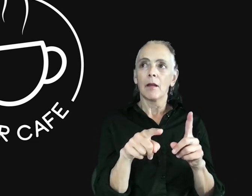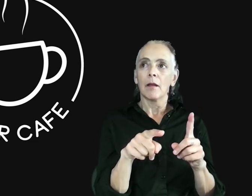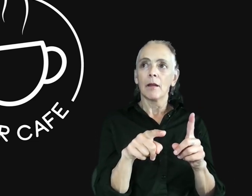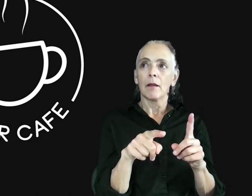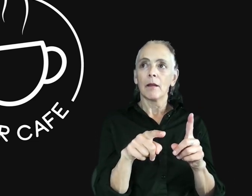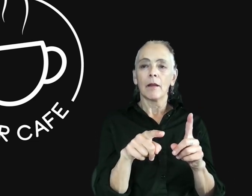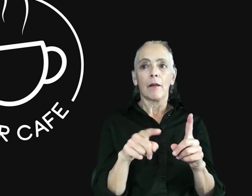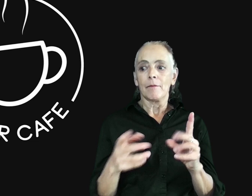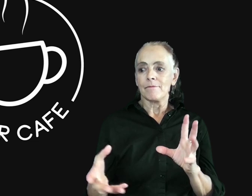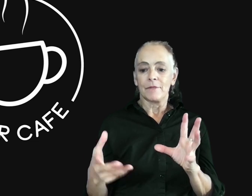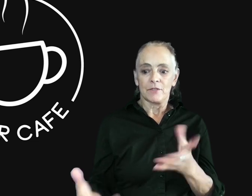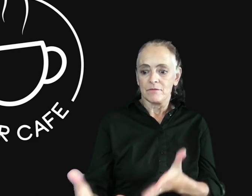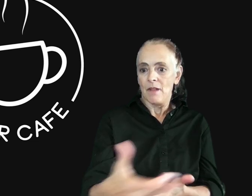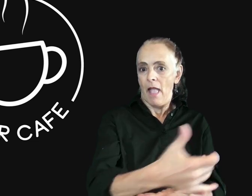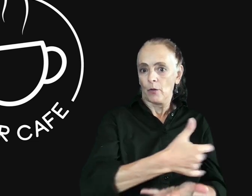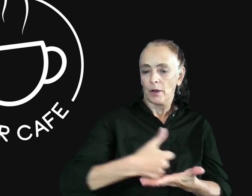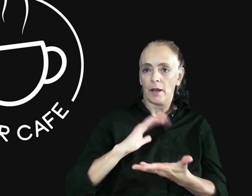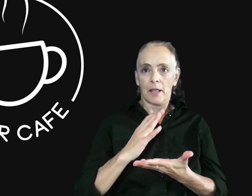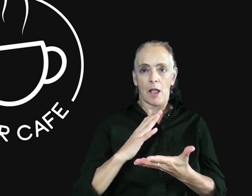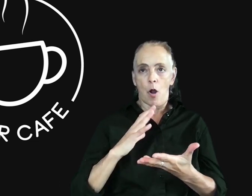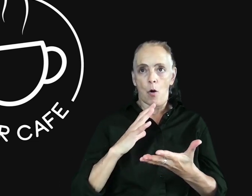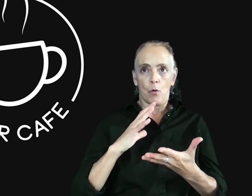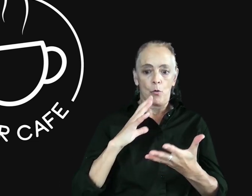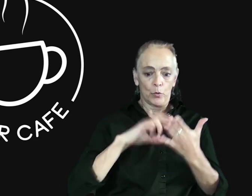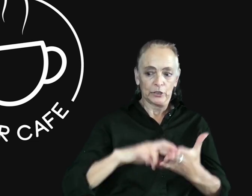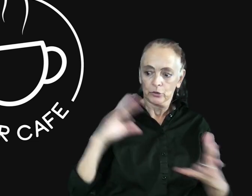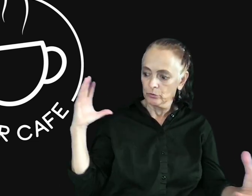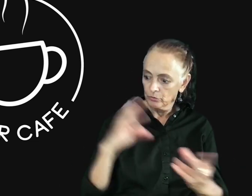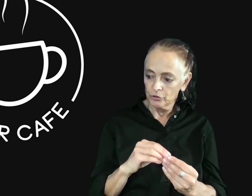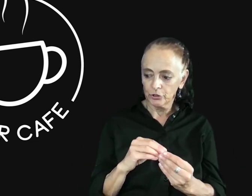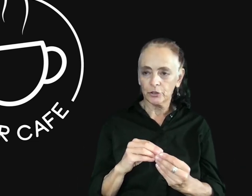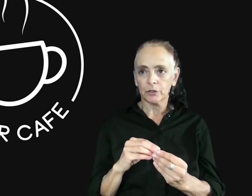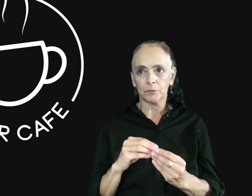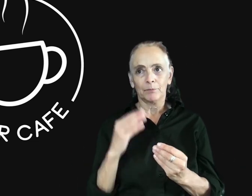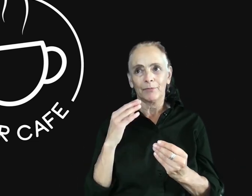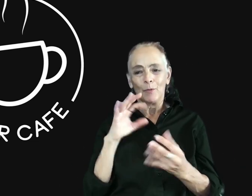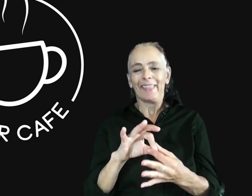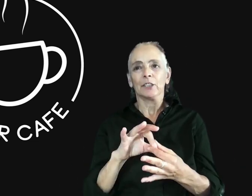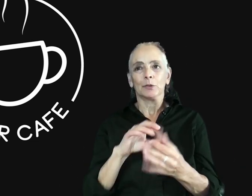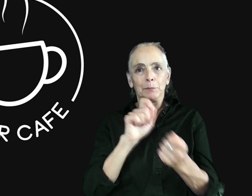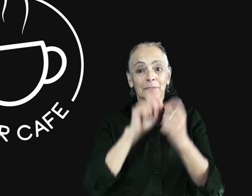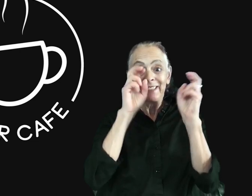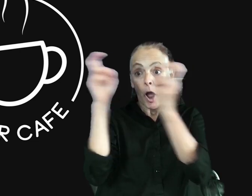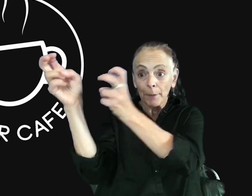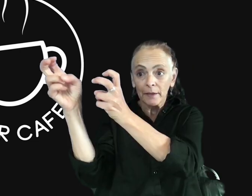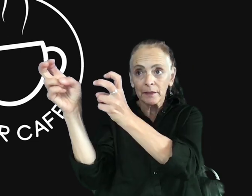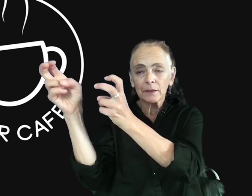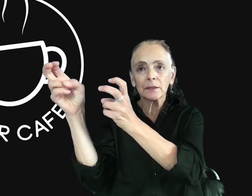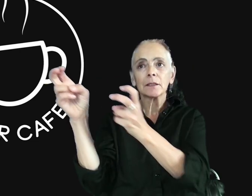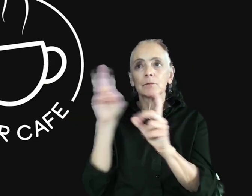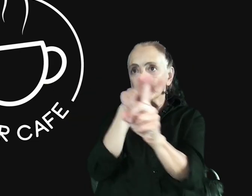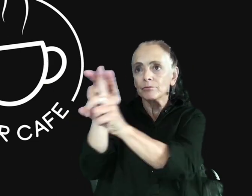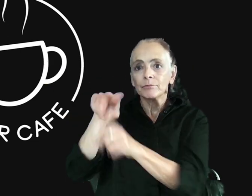aggregating our research and saying okay what do we know about these topics and these topics etc because if we can really have developed this